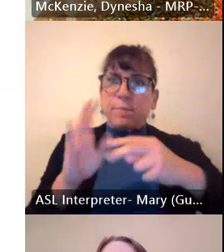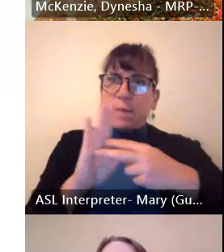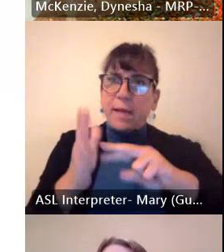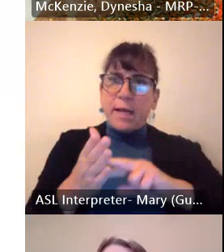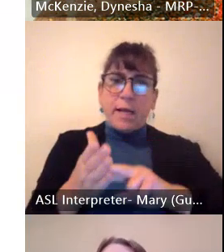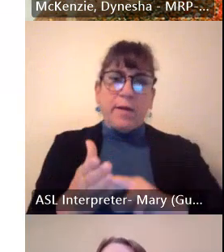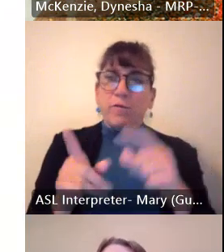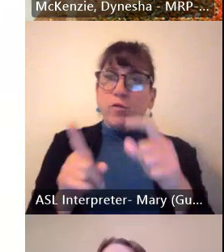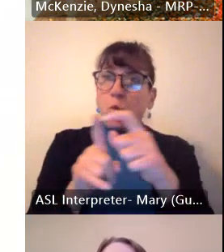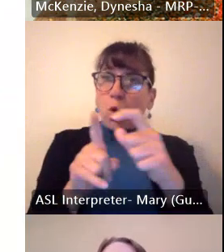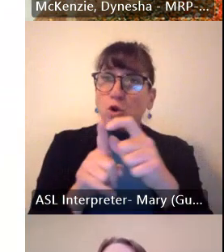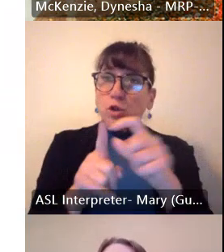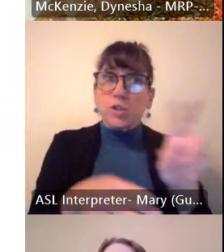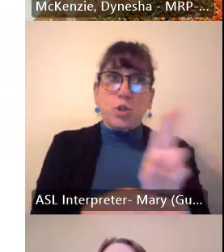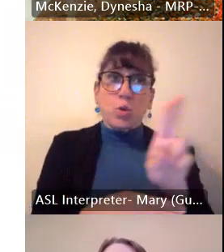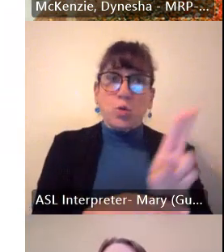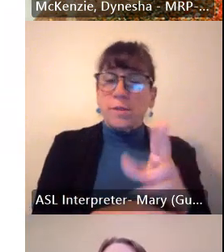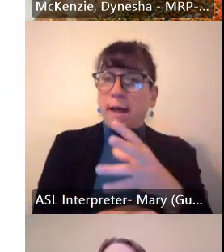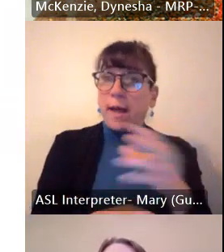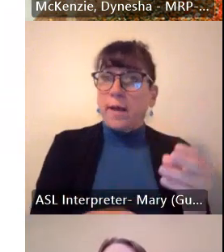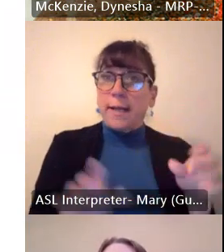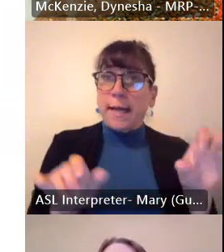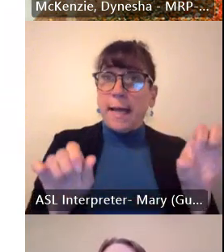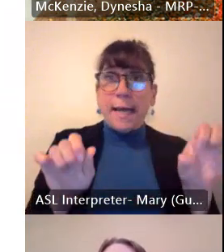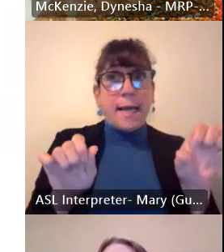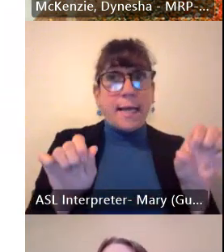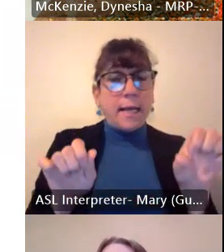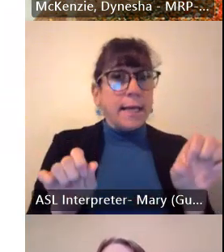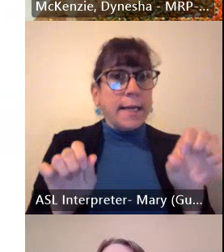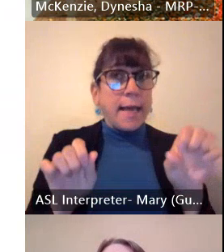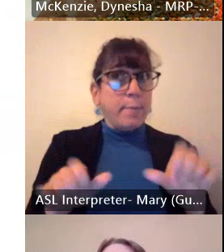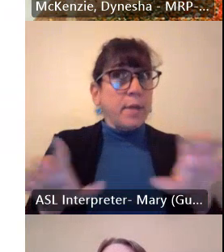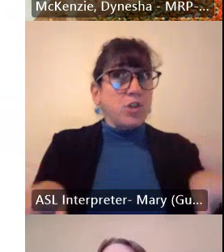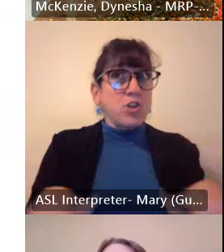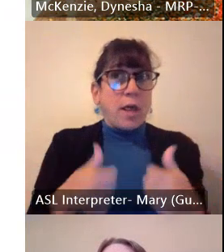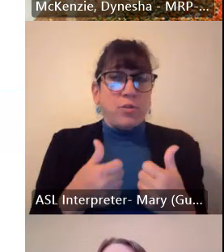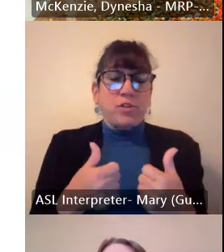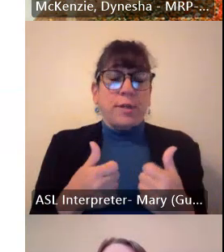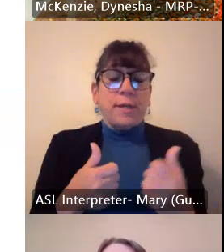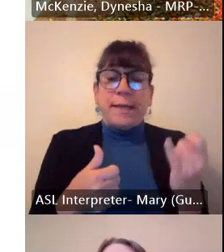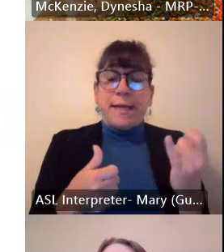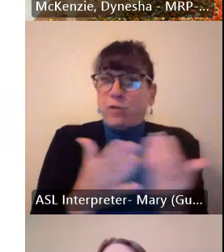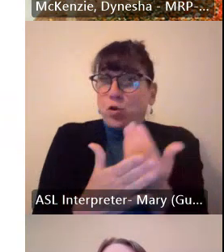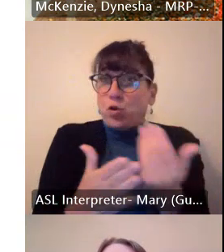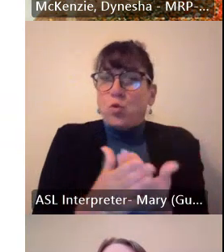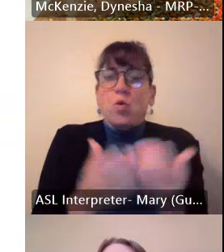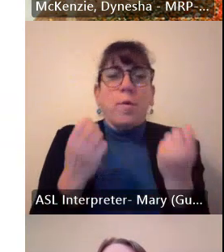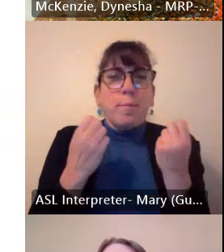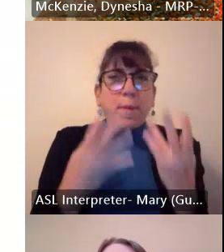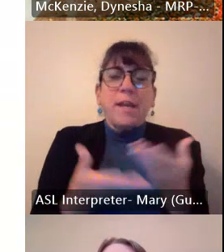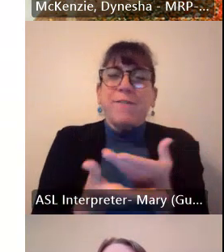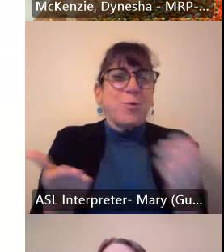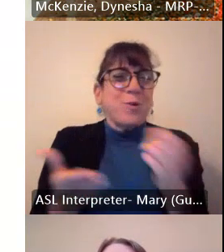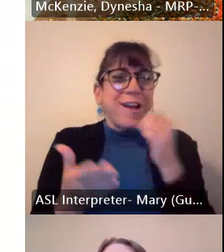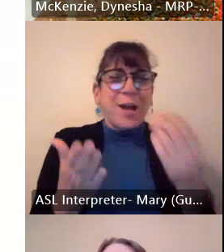that we use, and it can be challenging if you're new to it. I know a lot of you aren't new to